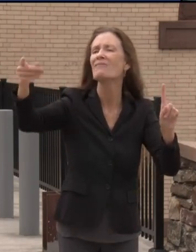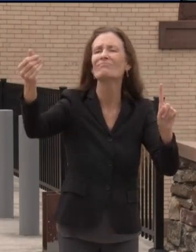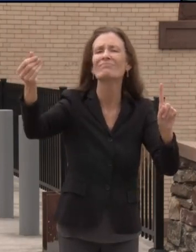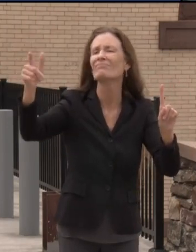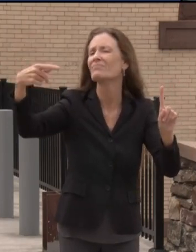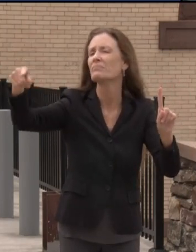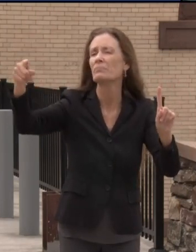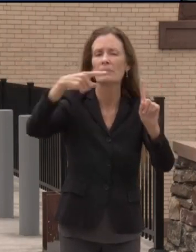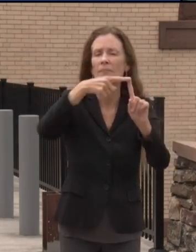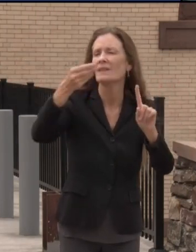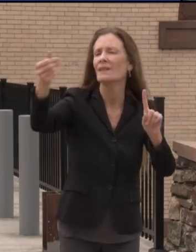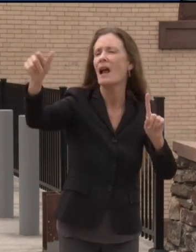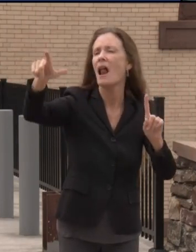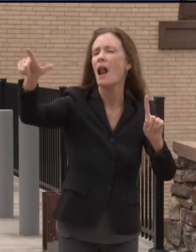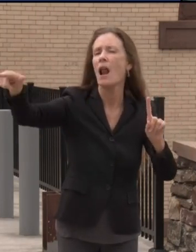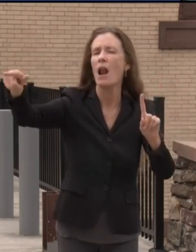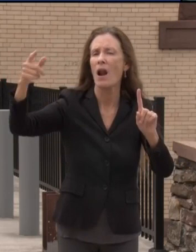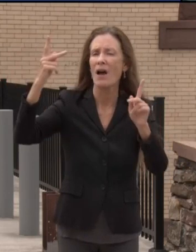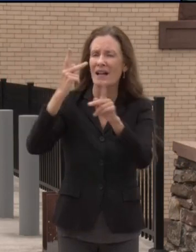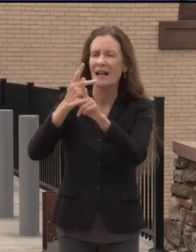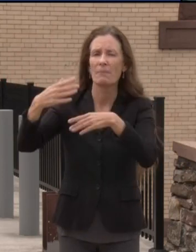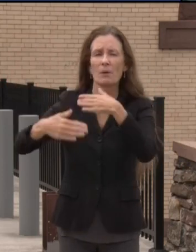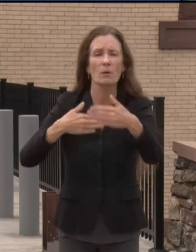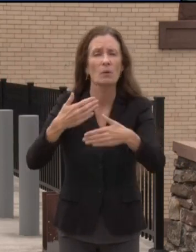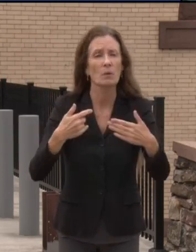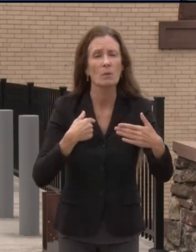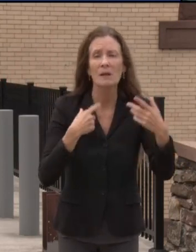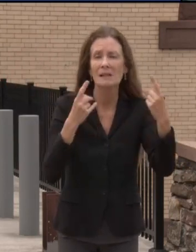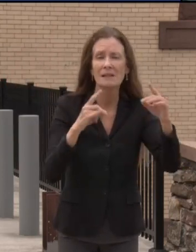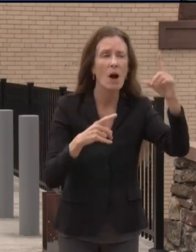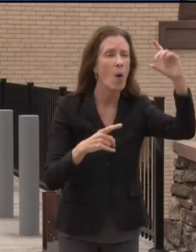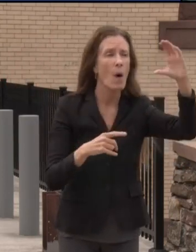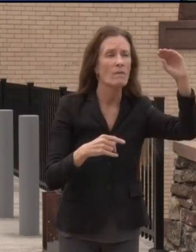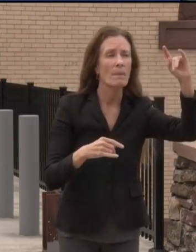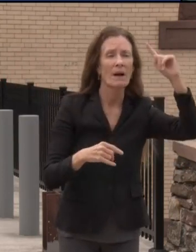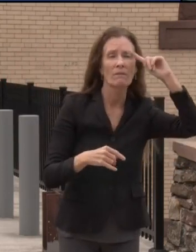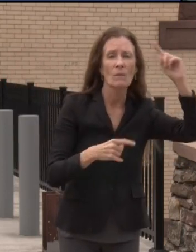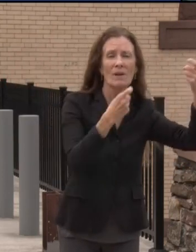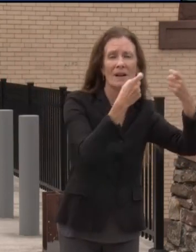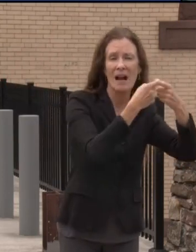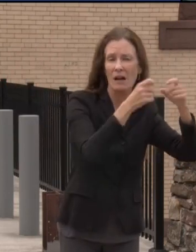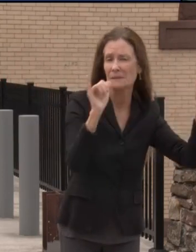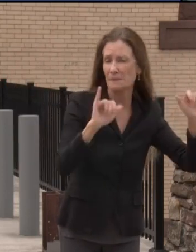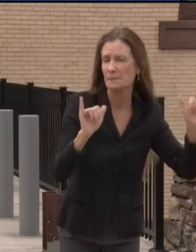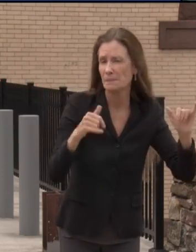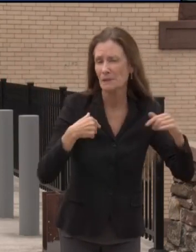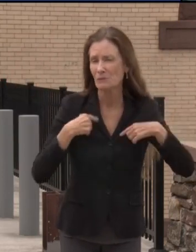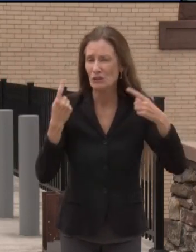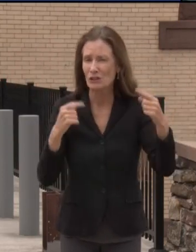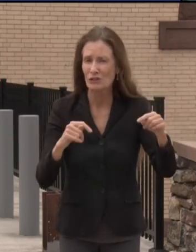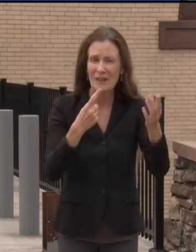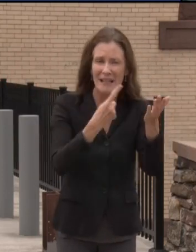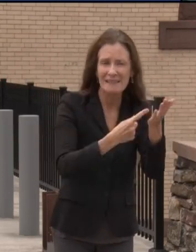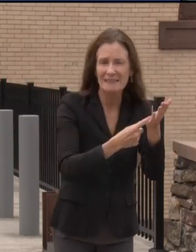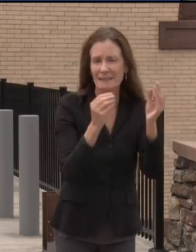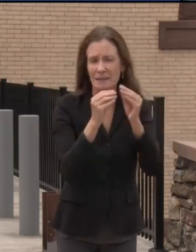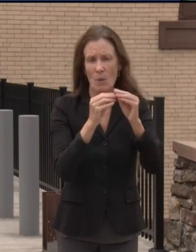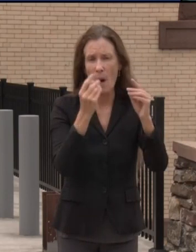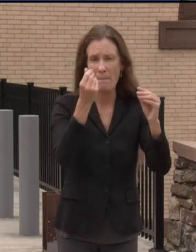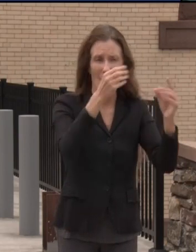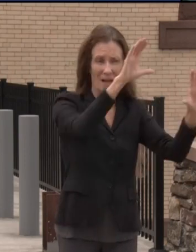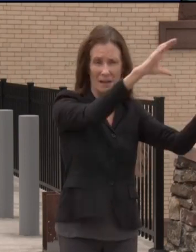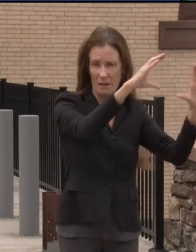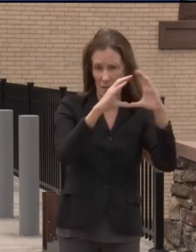that the General Assembly work with me to make sure that money gets out. That's what I think we really need to be doing.